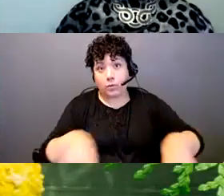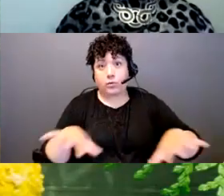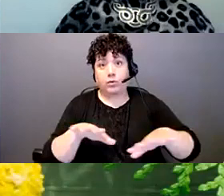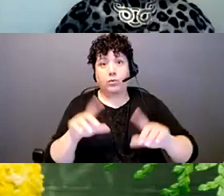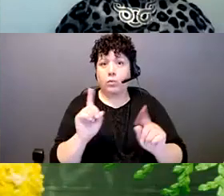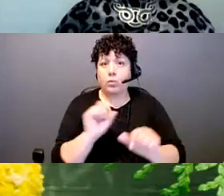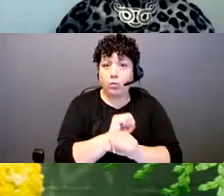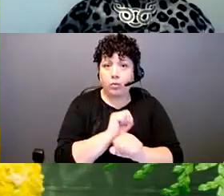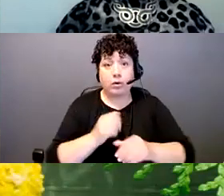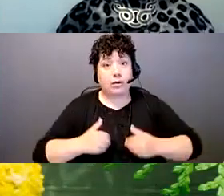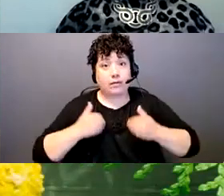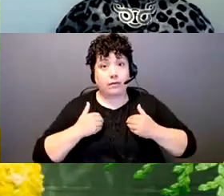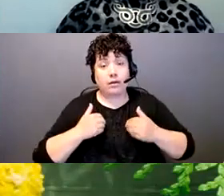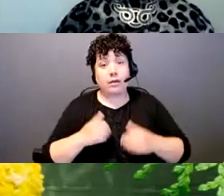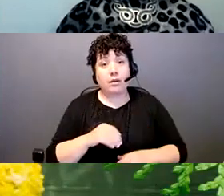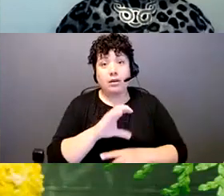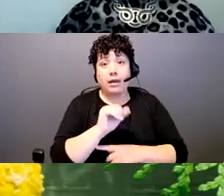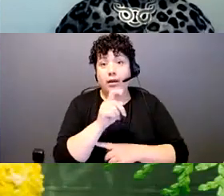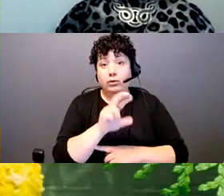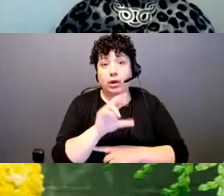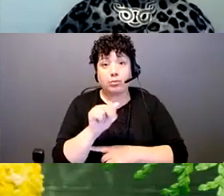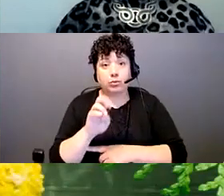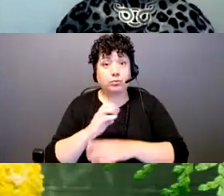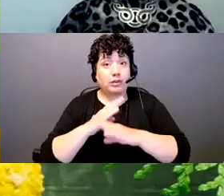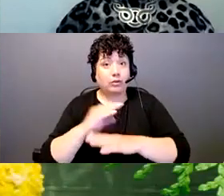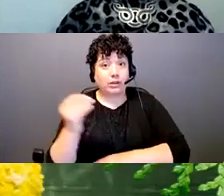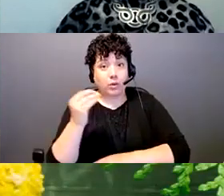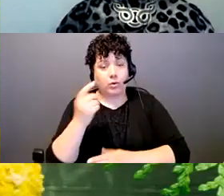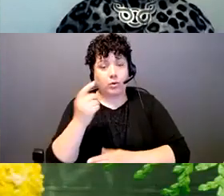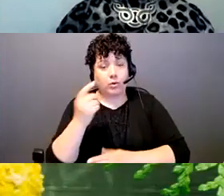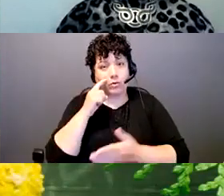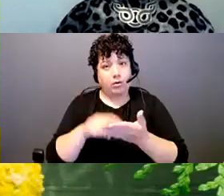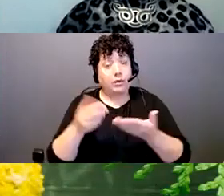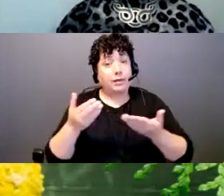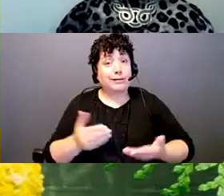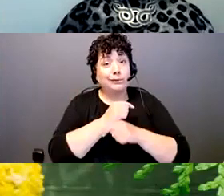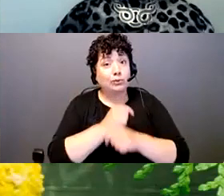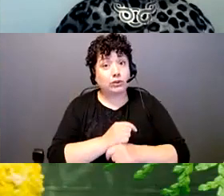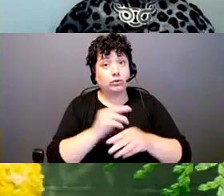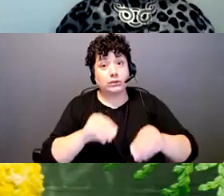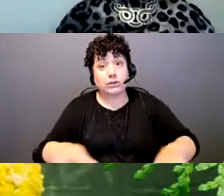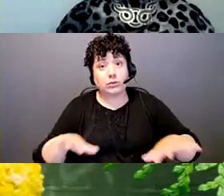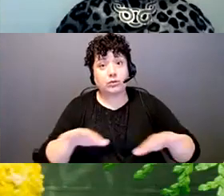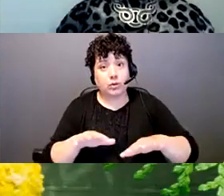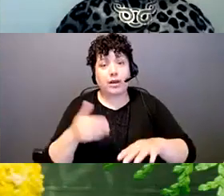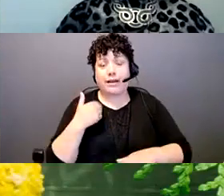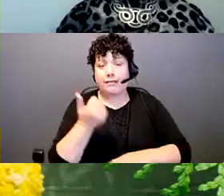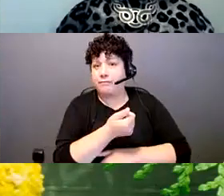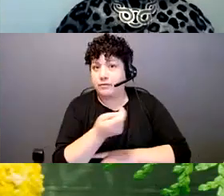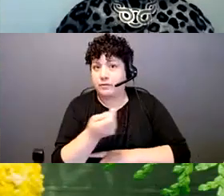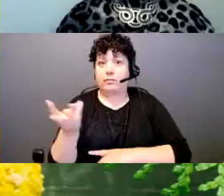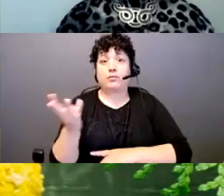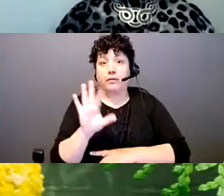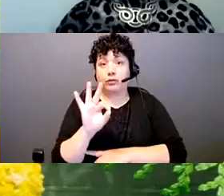At Elder Abuse Prevention Ontario, we acknowledge that we are on the traditional territory of a number of First Nations,